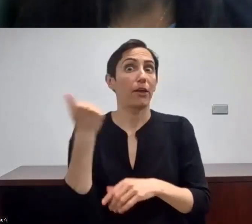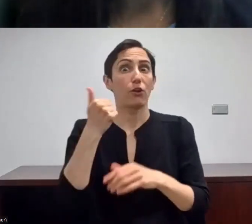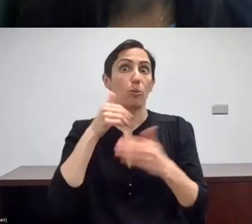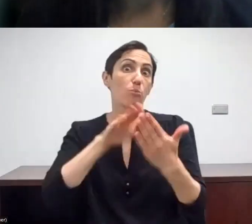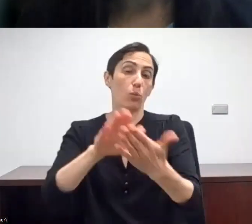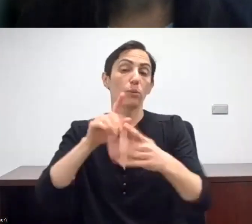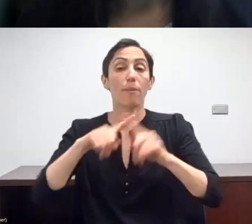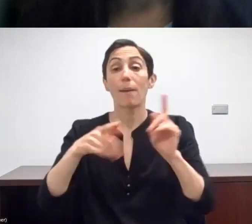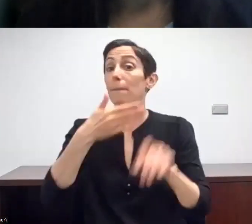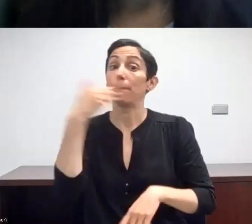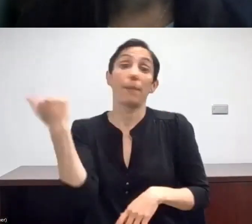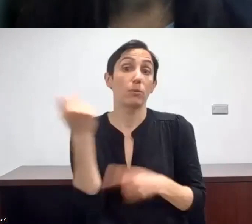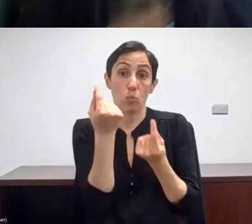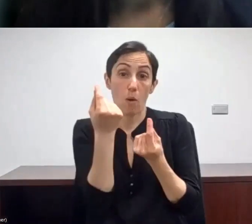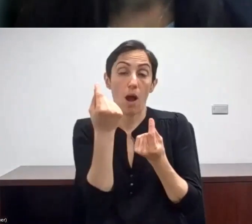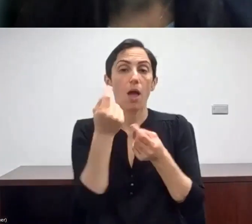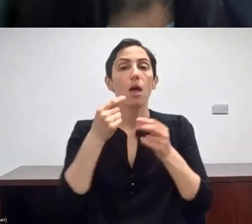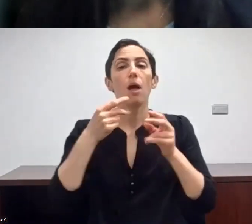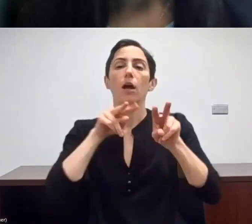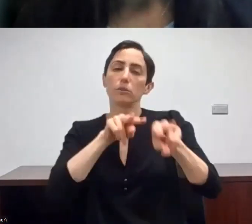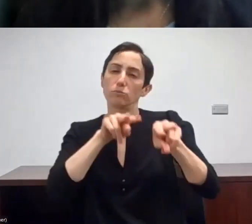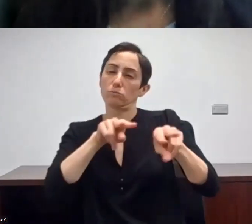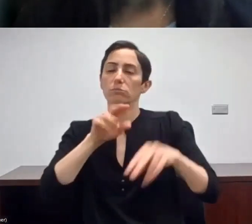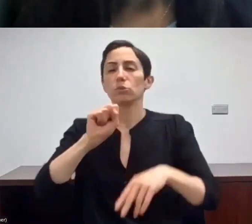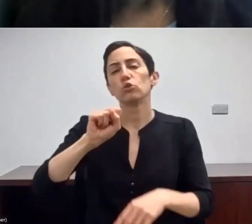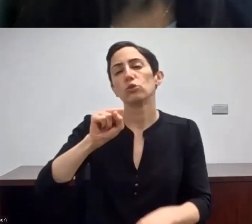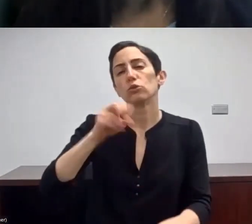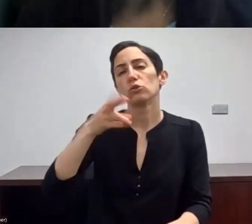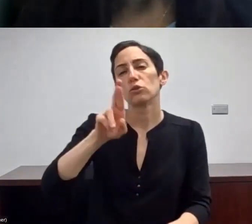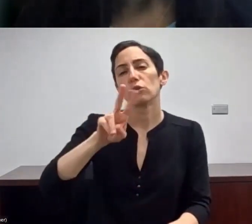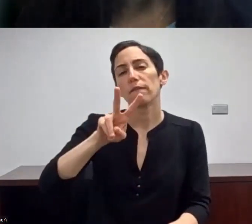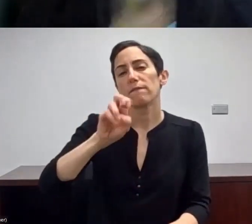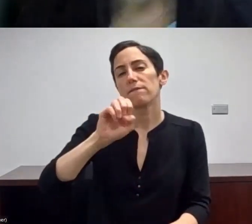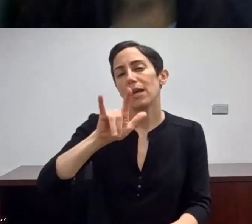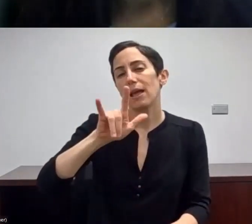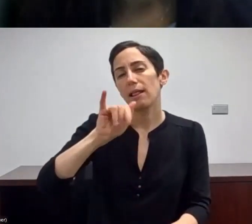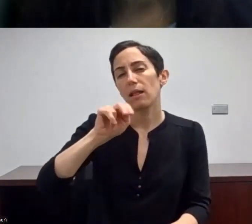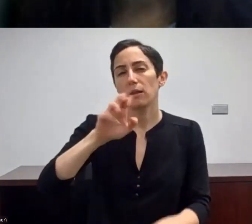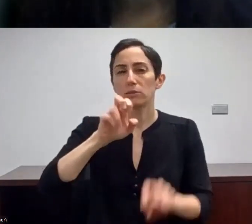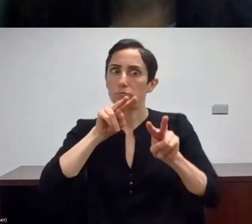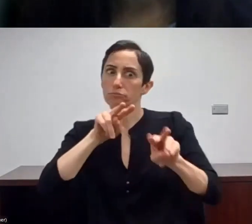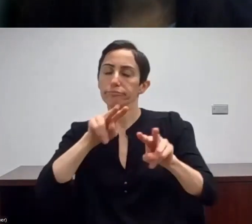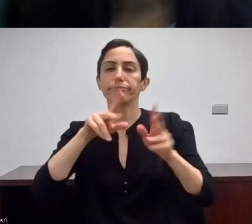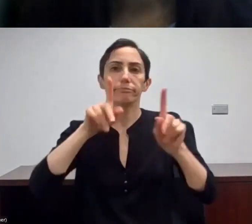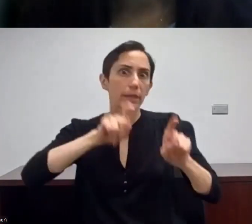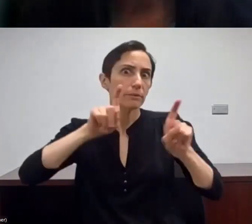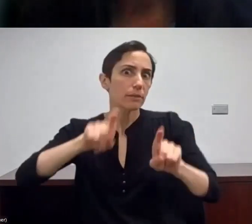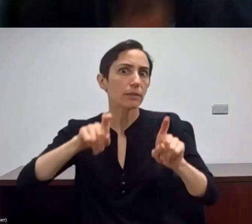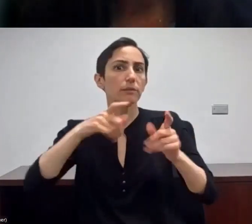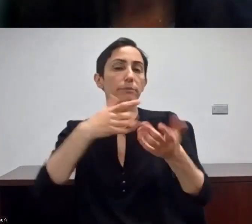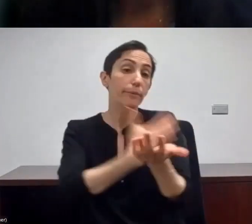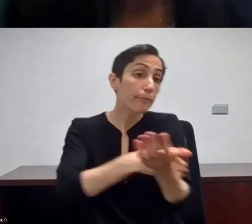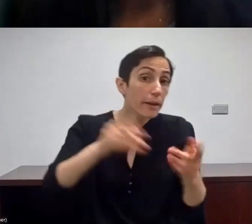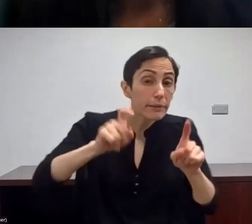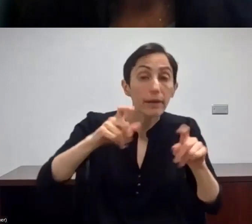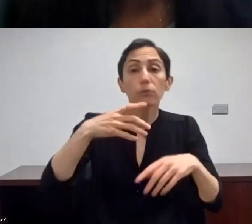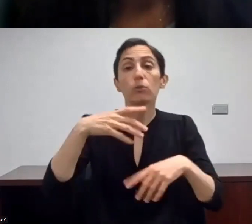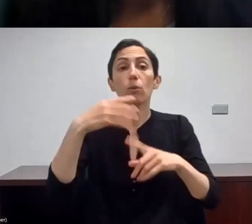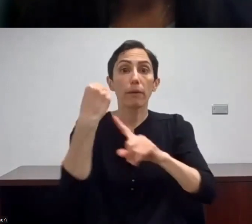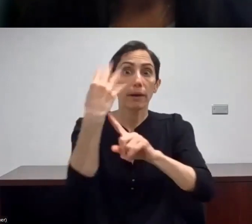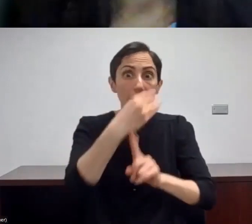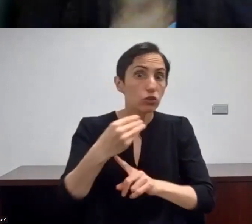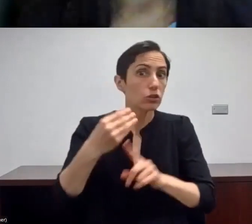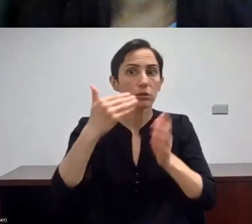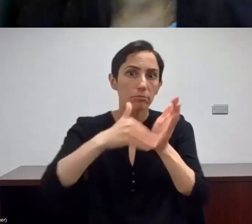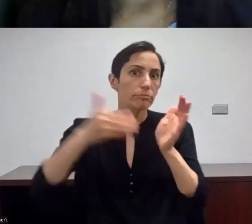on top of surveillance. It's not to, recurrence may happen, but even if it does, knowing when it happens and